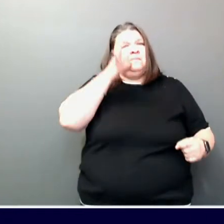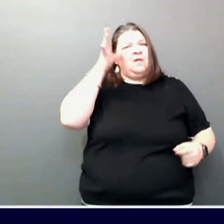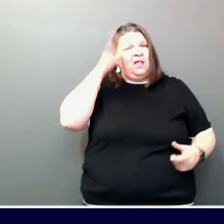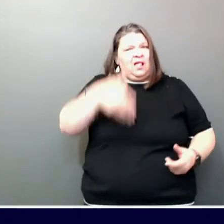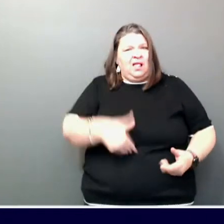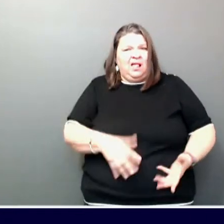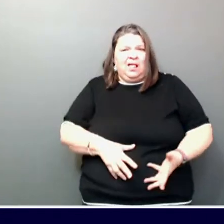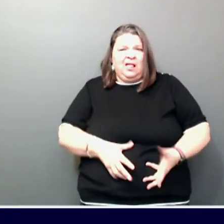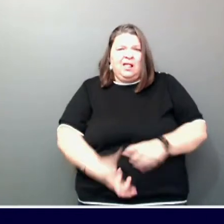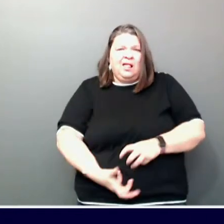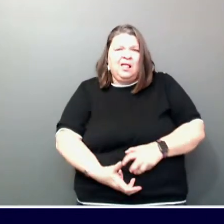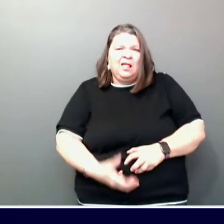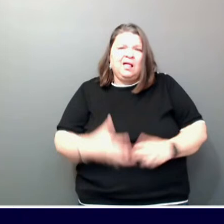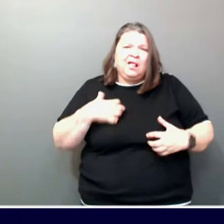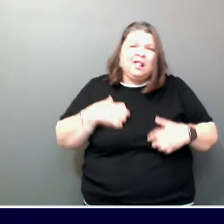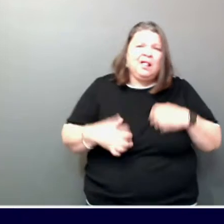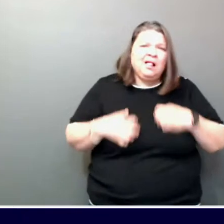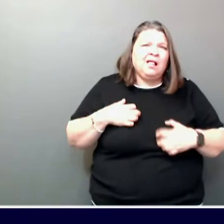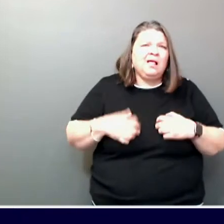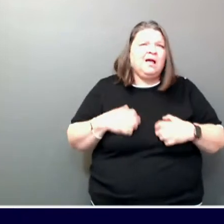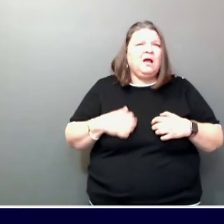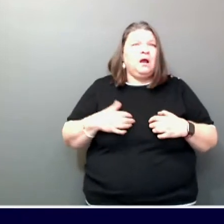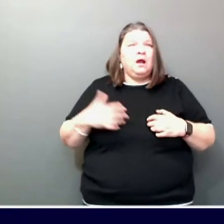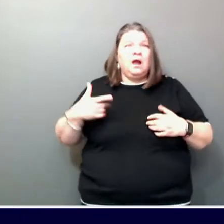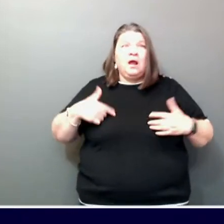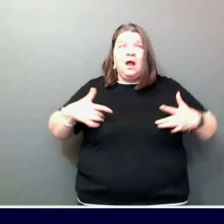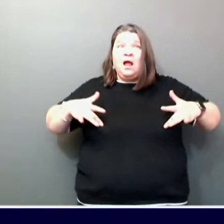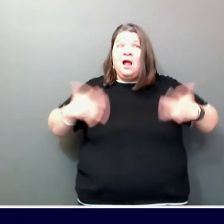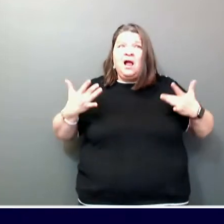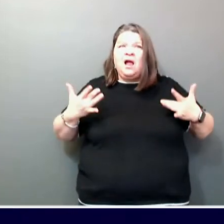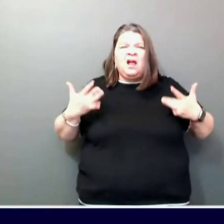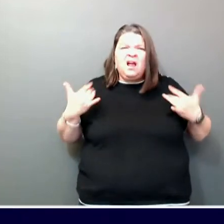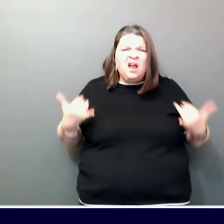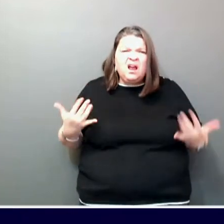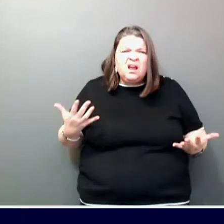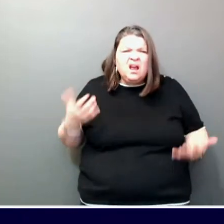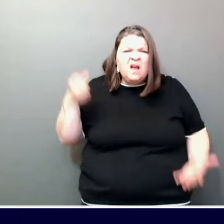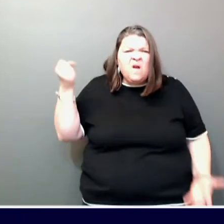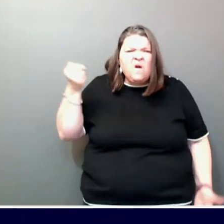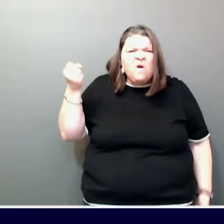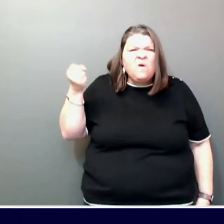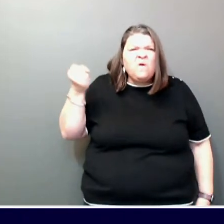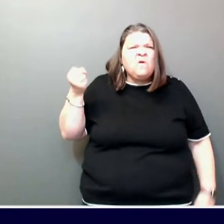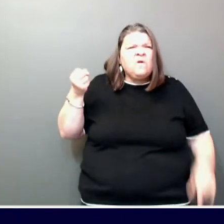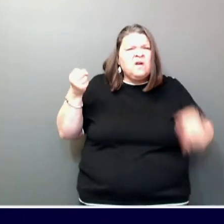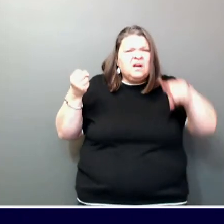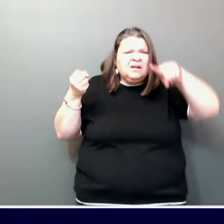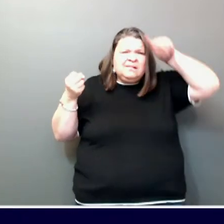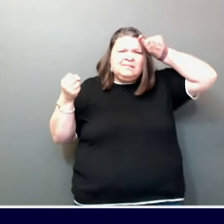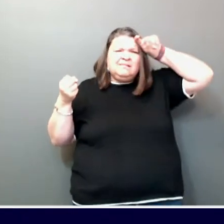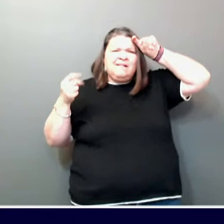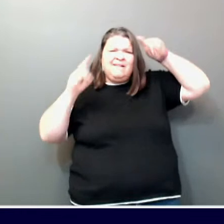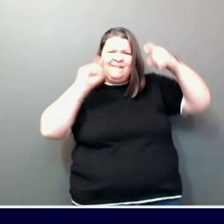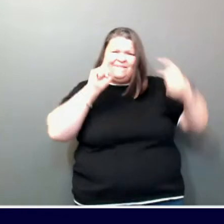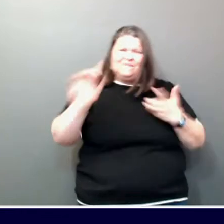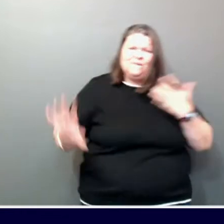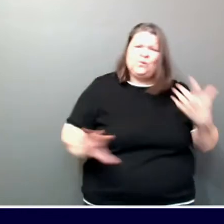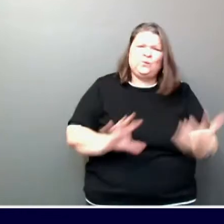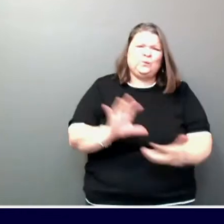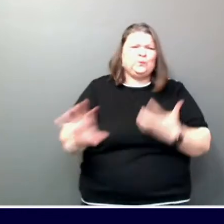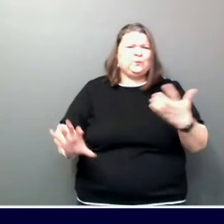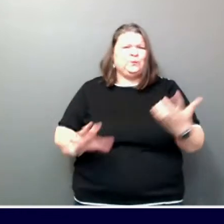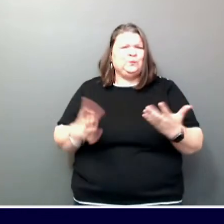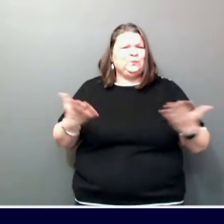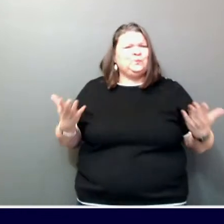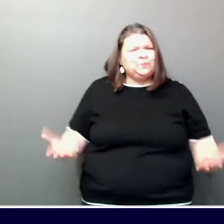also question whether there's something deeper going on. Megan, as you noted, the reason for putting the brakes on was not